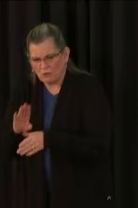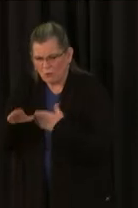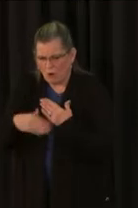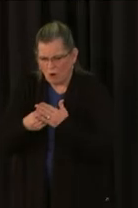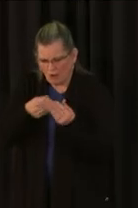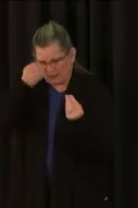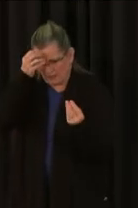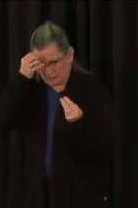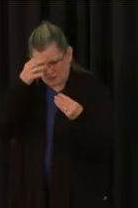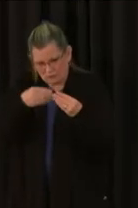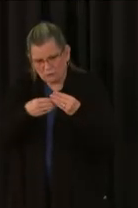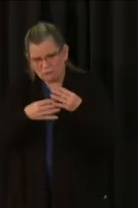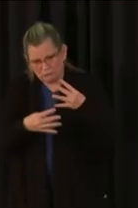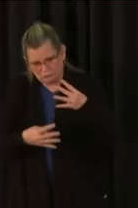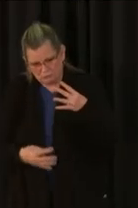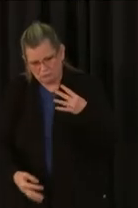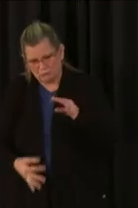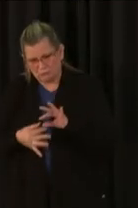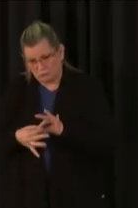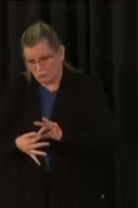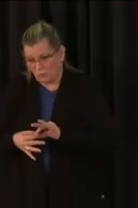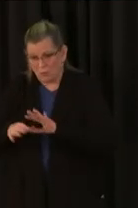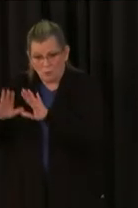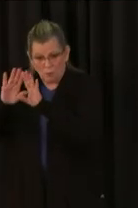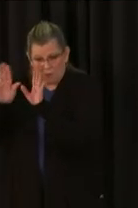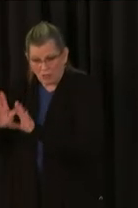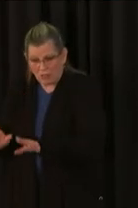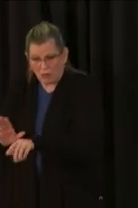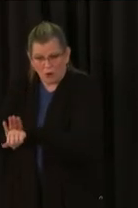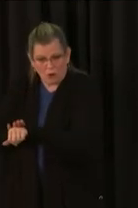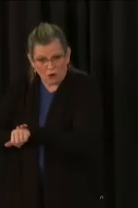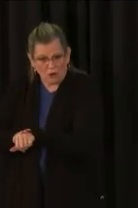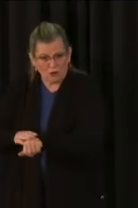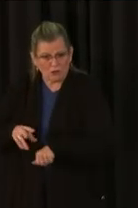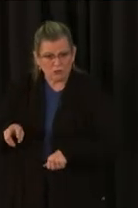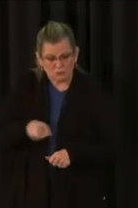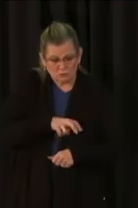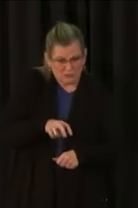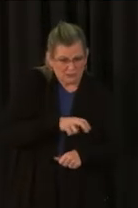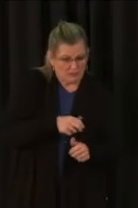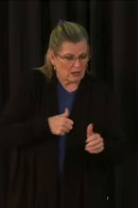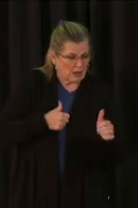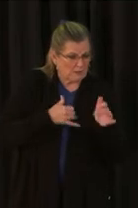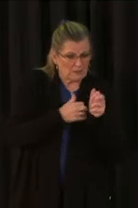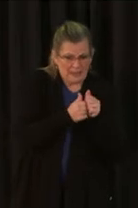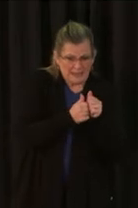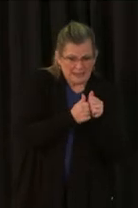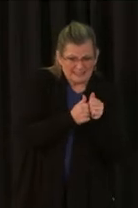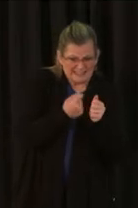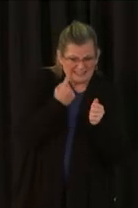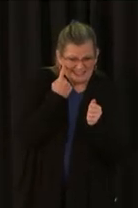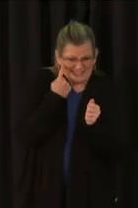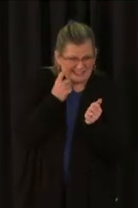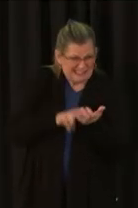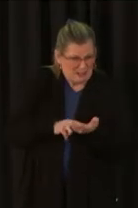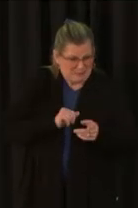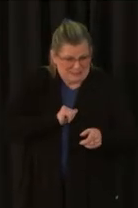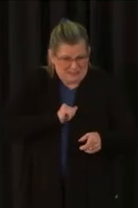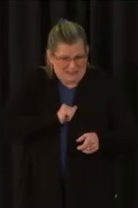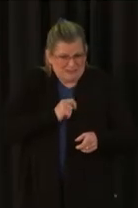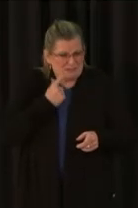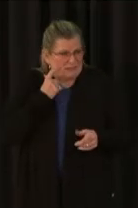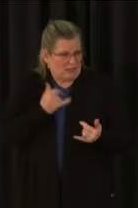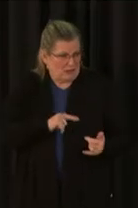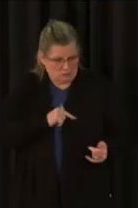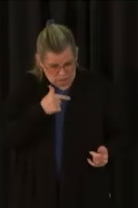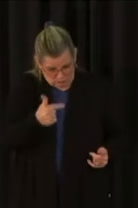related to weather alerts and transit updates. I just signed up last night, and I encourage everyone to sign up and do the